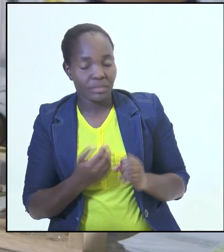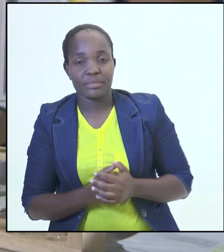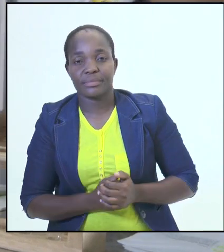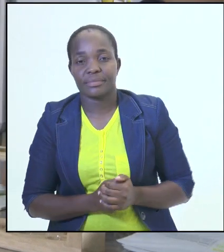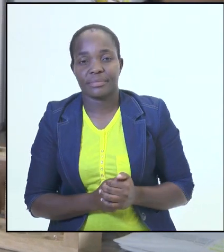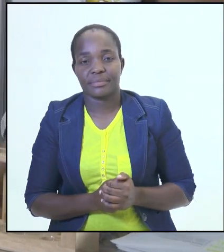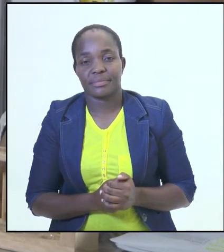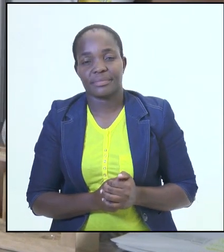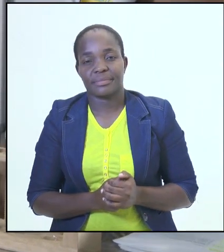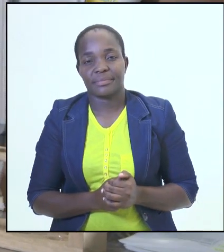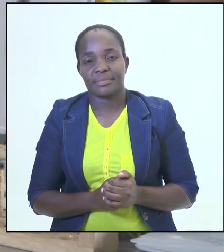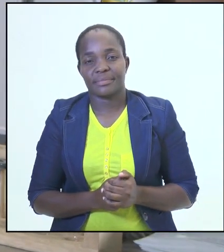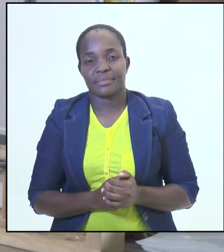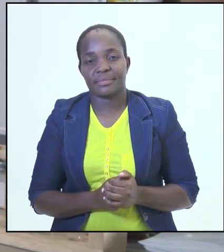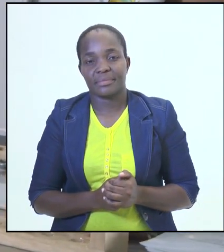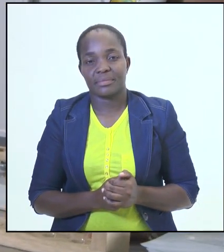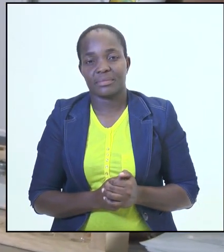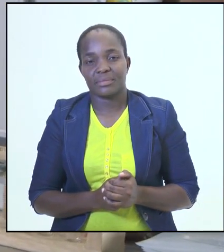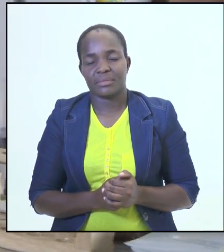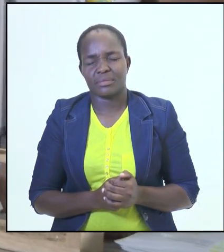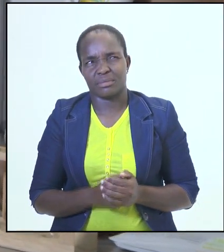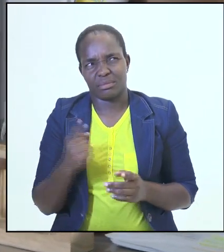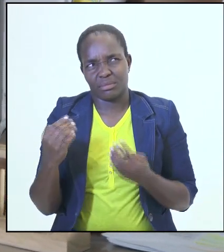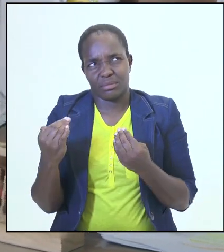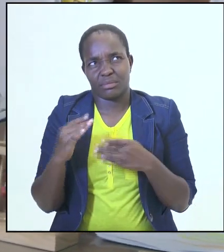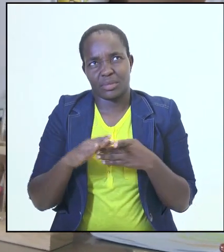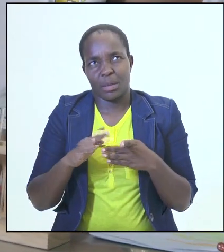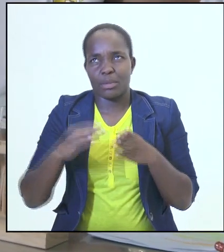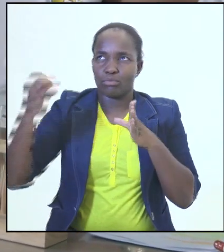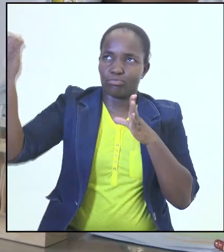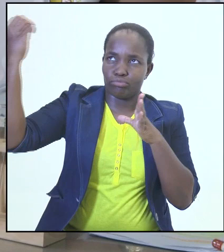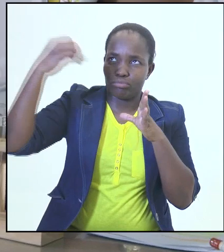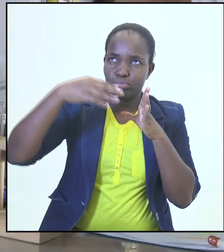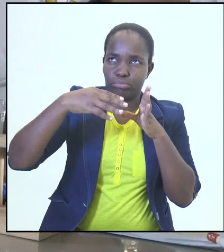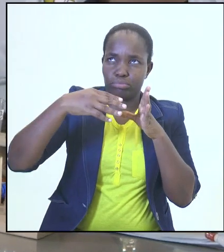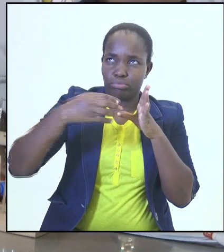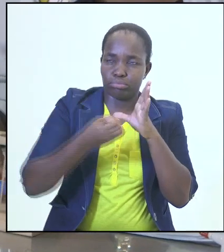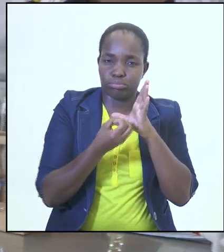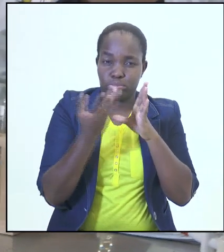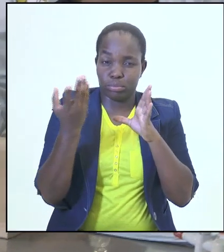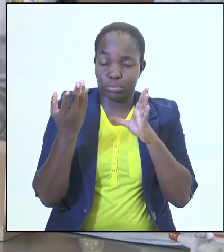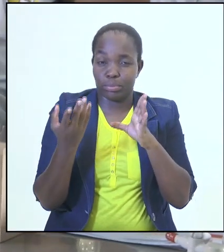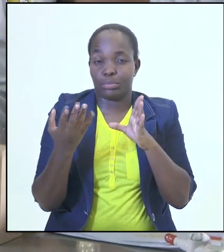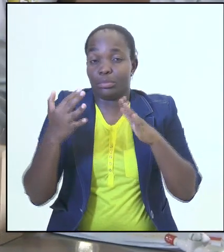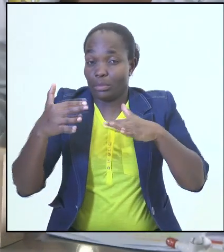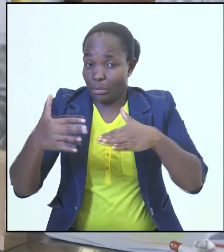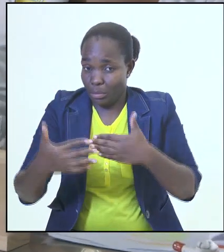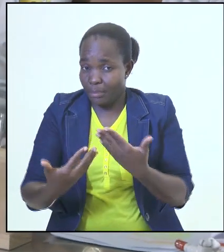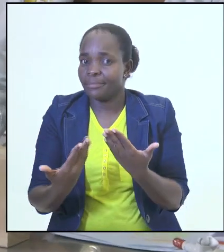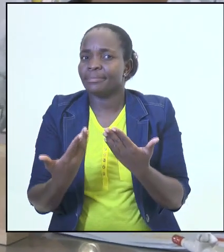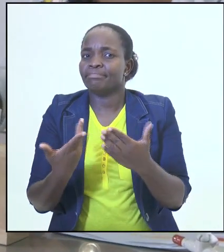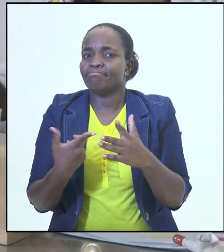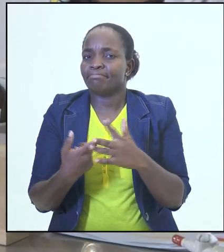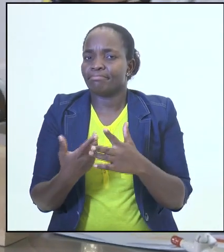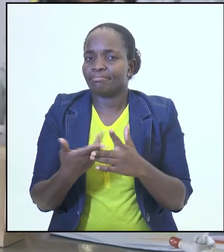Okay. You know how you taught us about photosynthesis in class today and how it happens? And